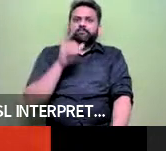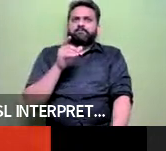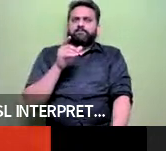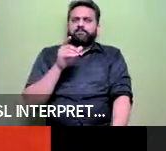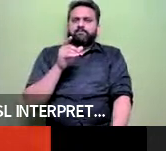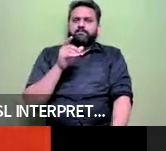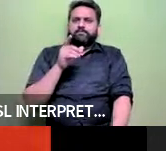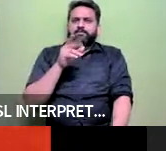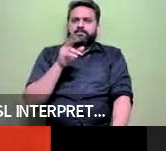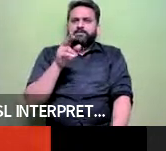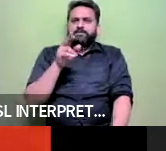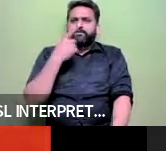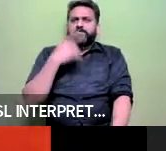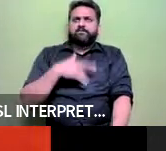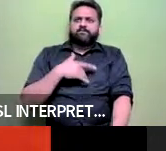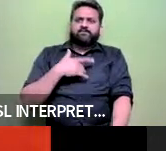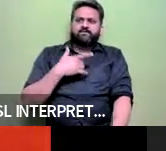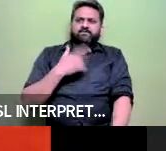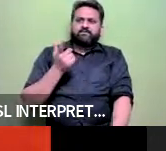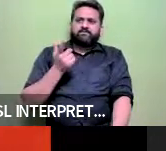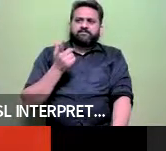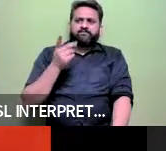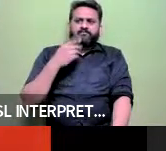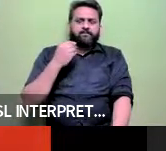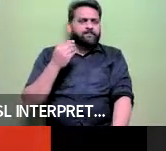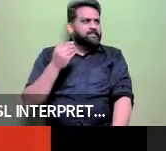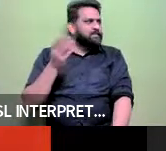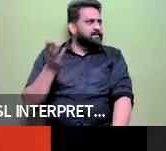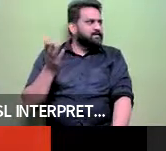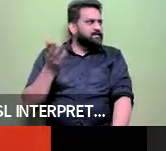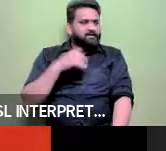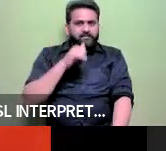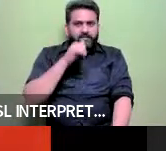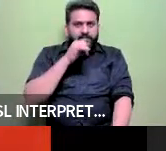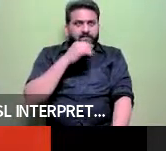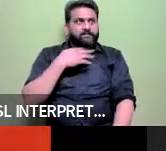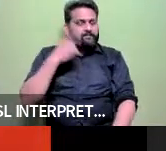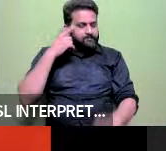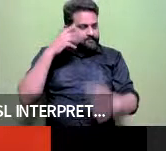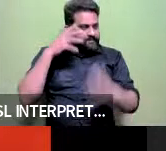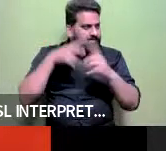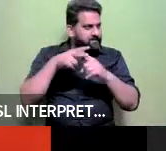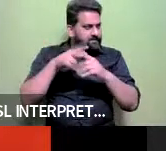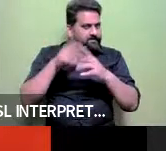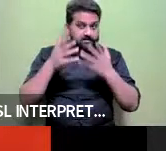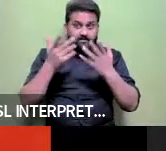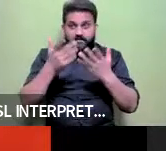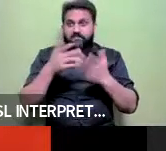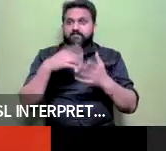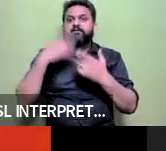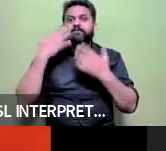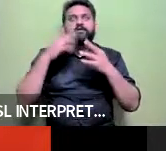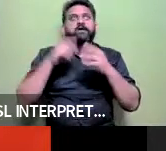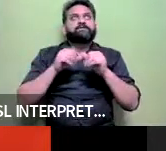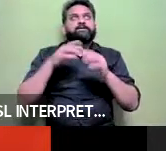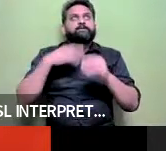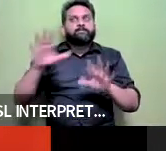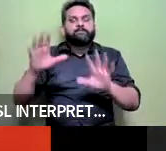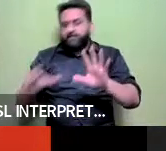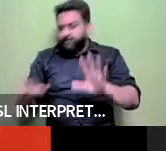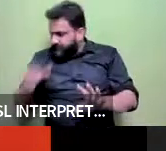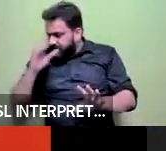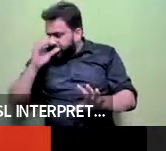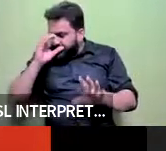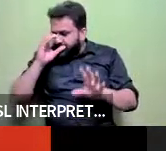understand what I will feel. I will feel that you are like disturbed by my question and you don't know the answer. That's why you are drinking the